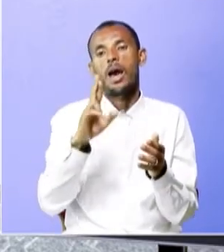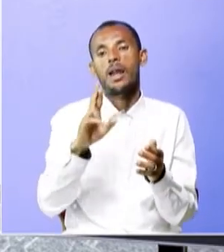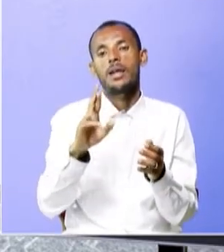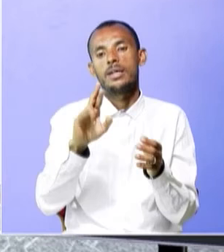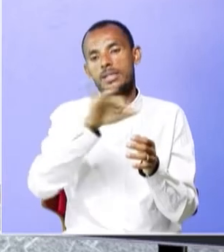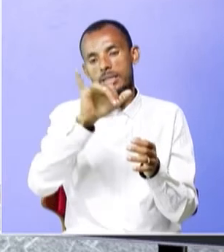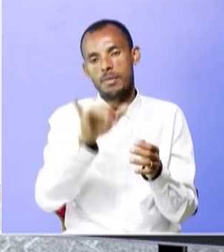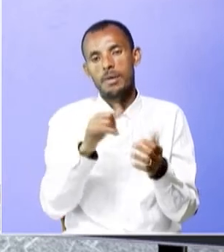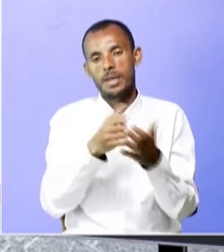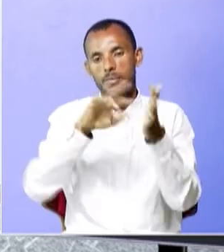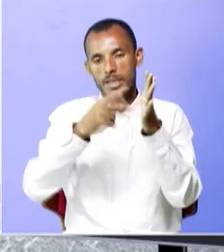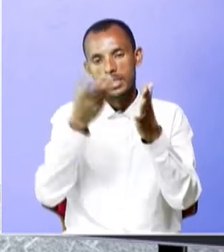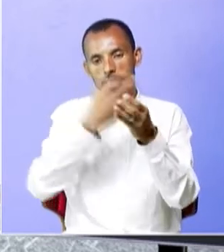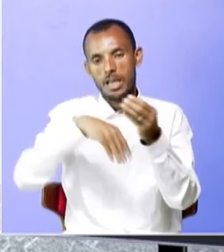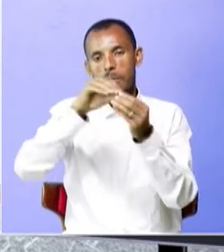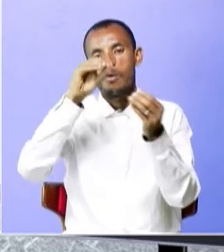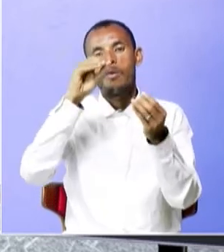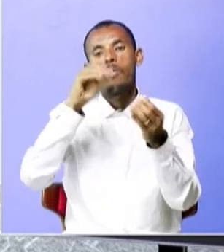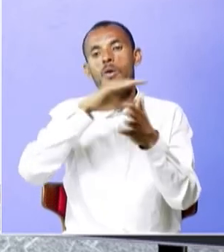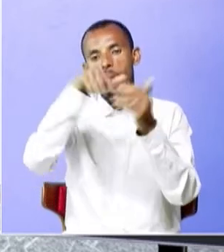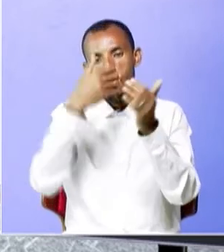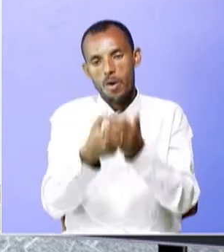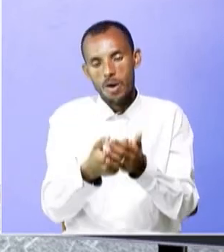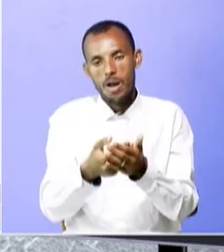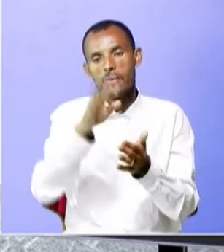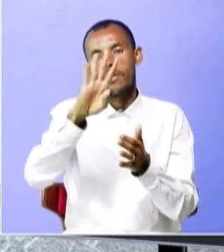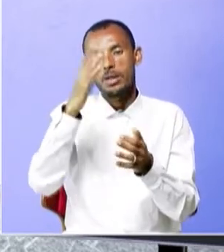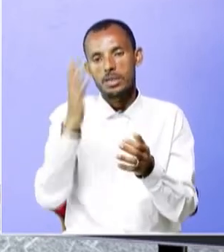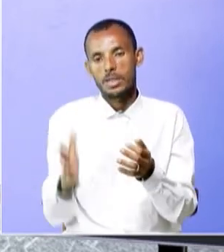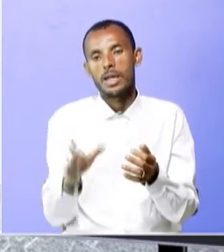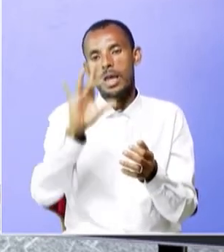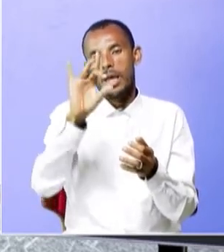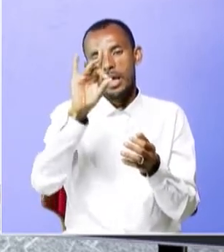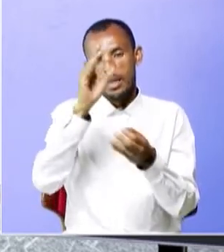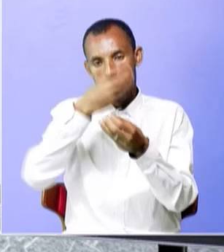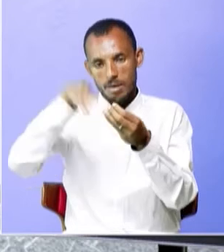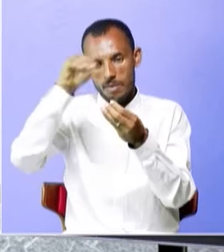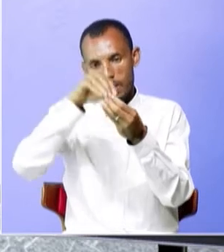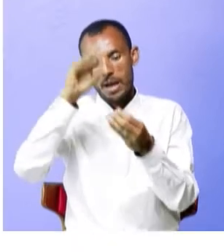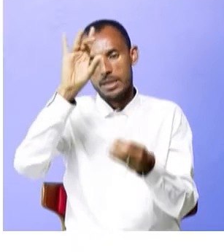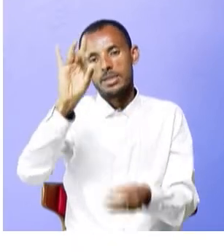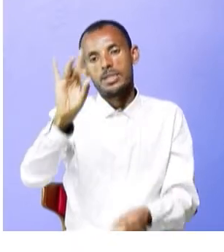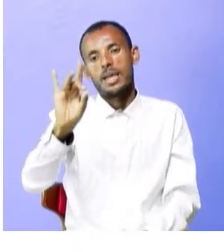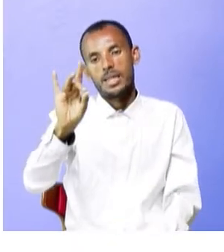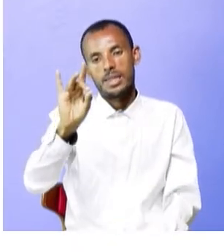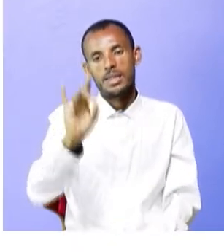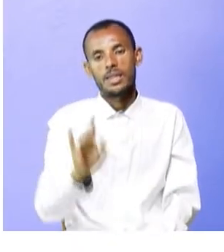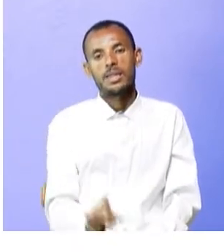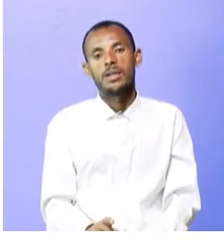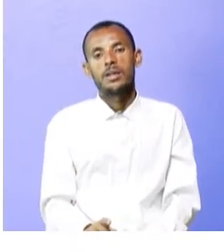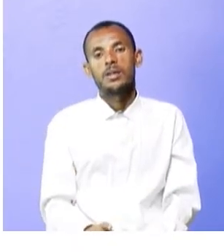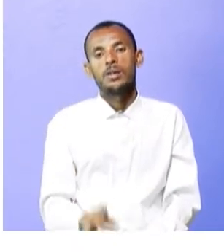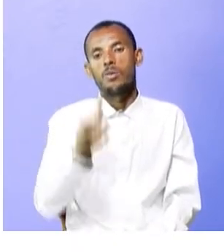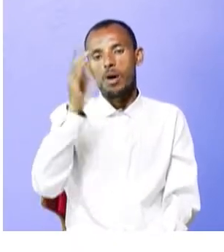of the base means the sum of all these sides. Okay, 8 centimeter plus 8 centimeter, let's put it here, half